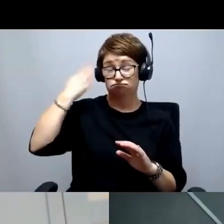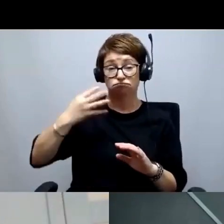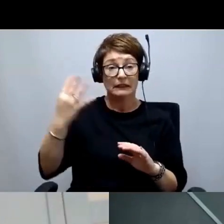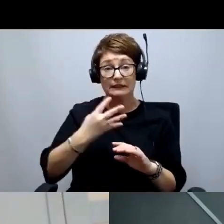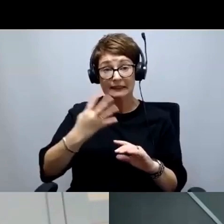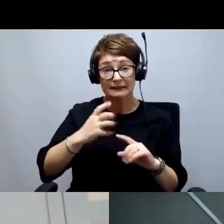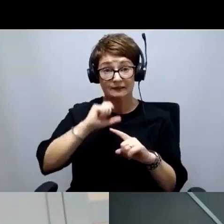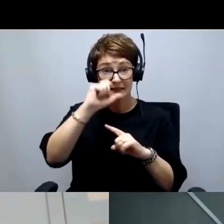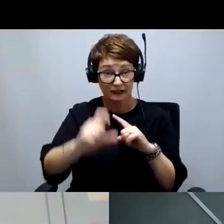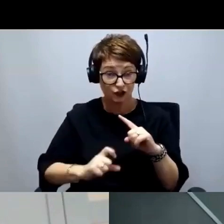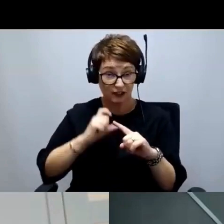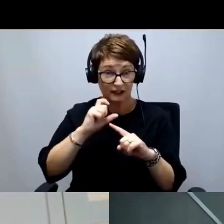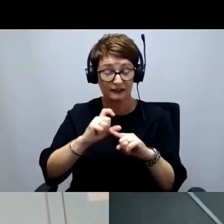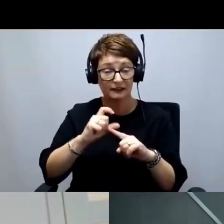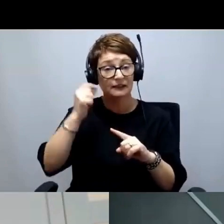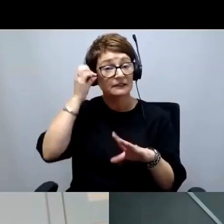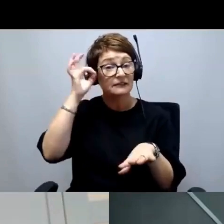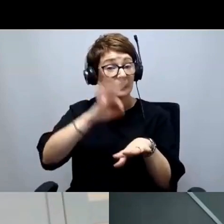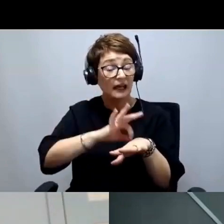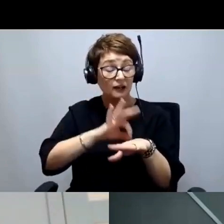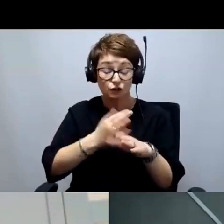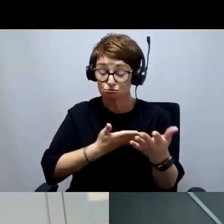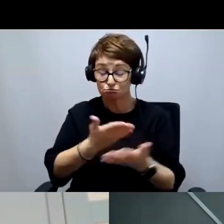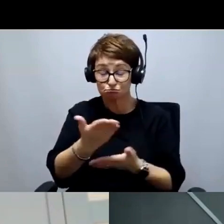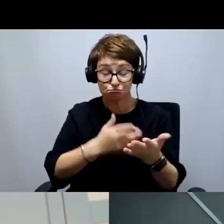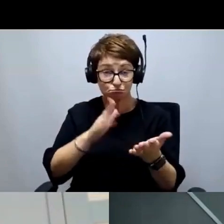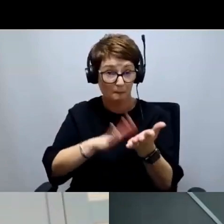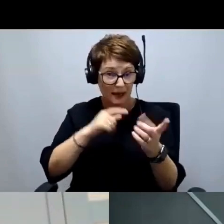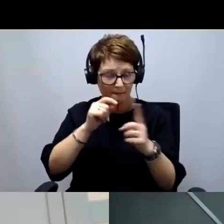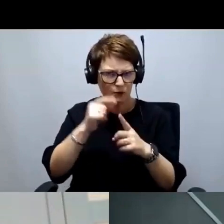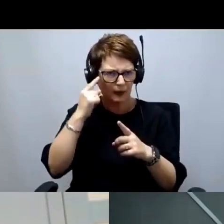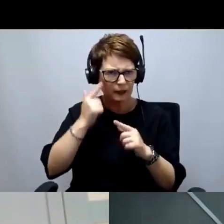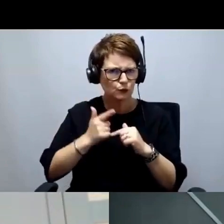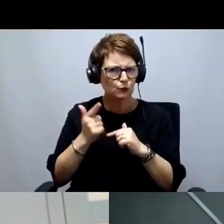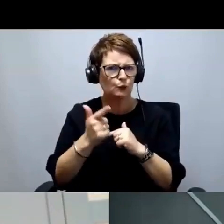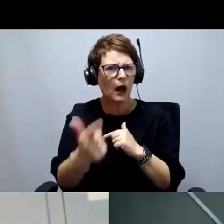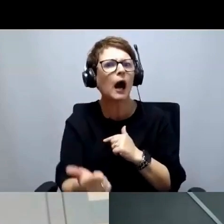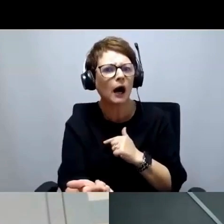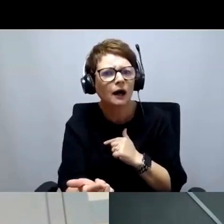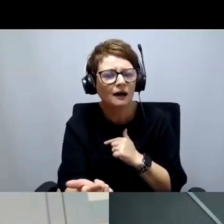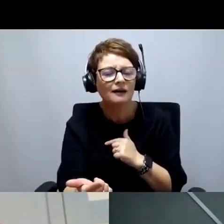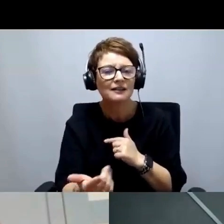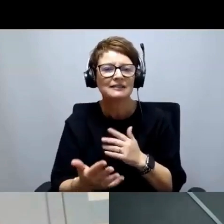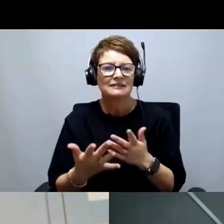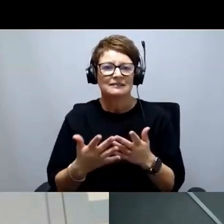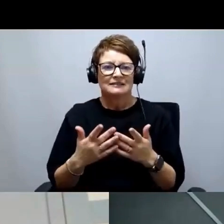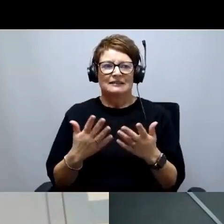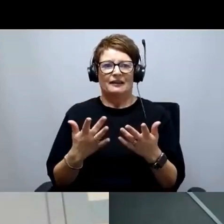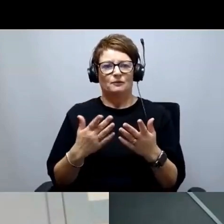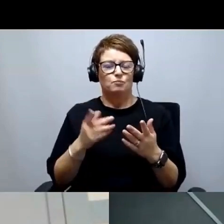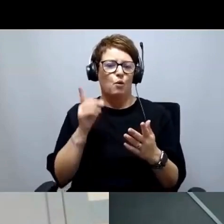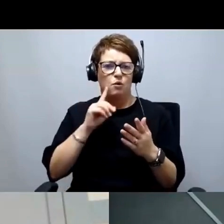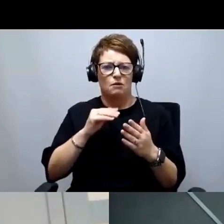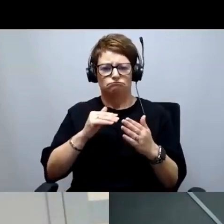about the menopause. And then I think it maybe went a bit too far, and it got used against women to suggest that they're